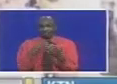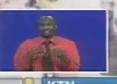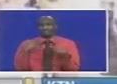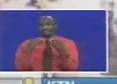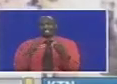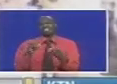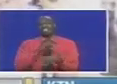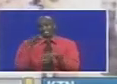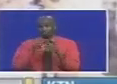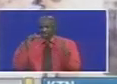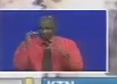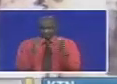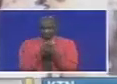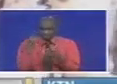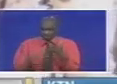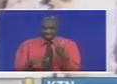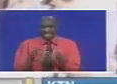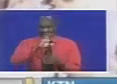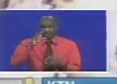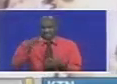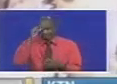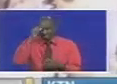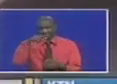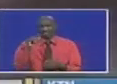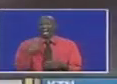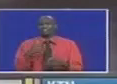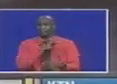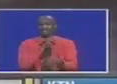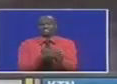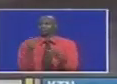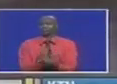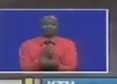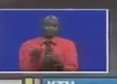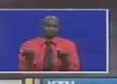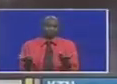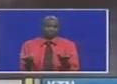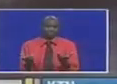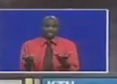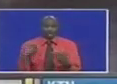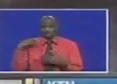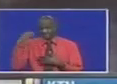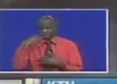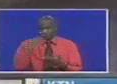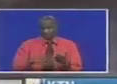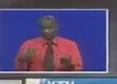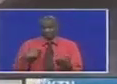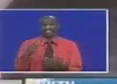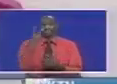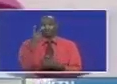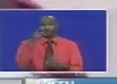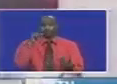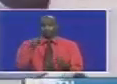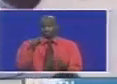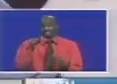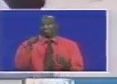The reason being, the county government does not have the capacity. The cabinet on Tuesday approved 2.3 billion